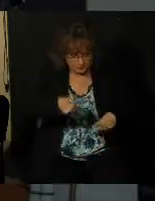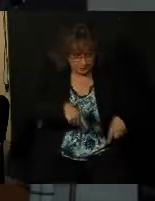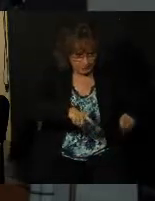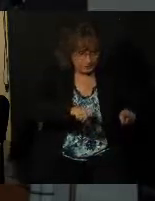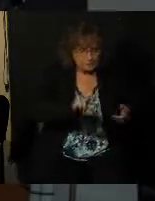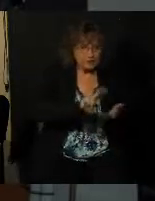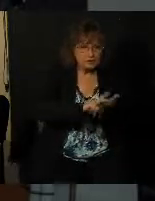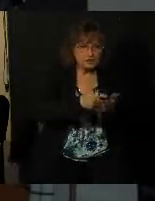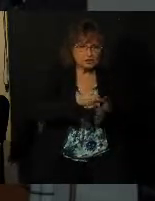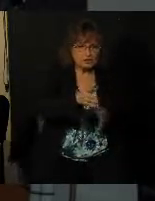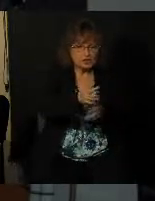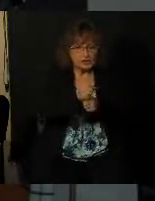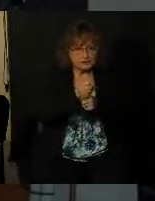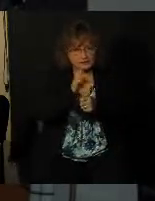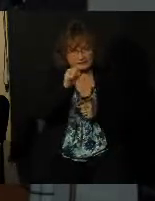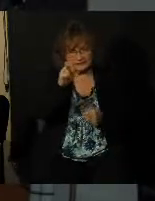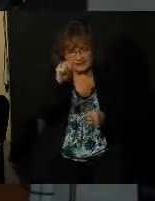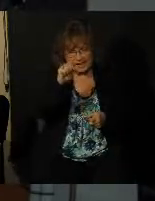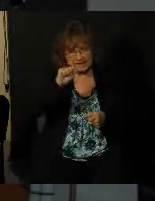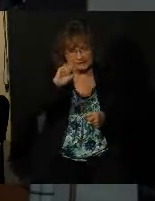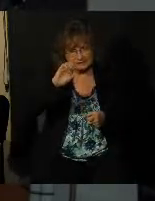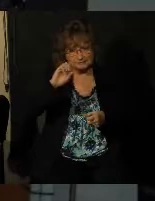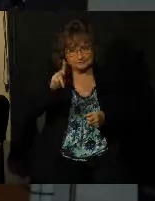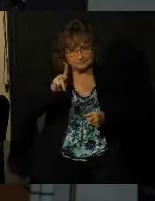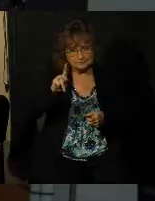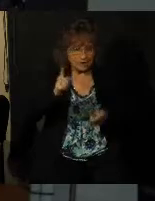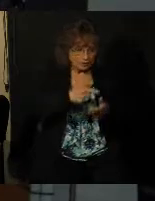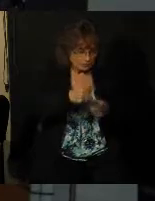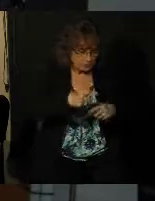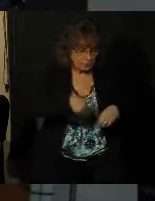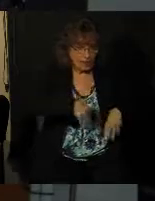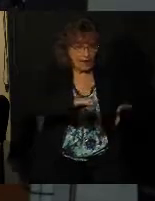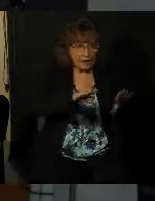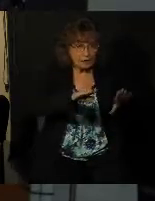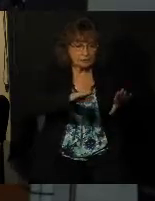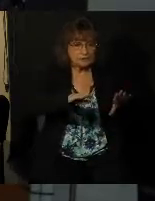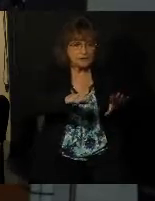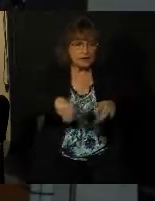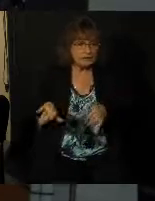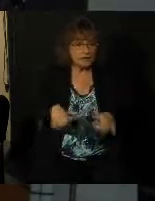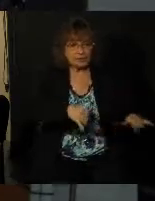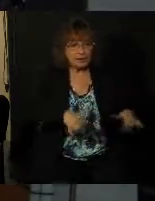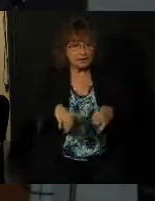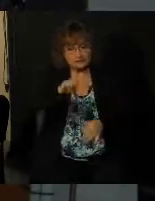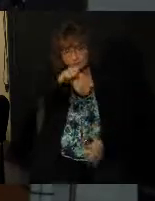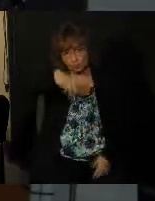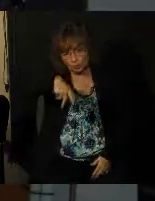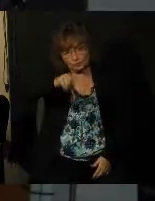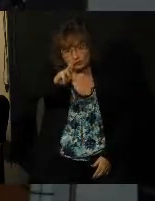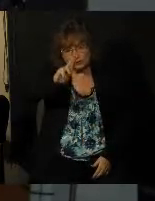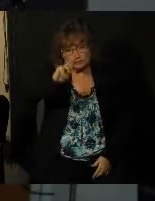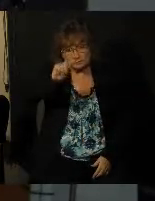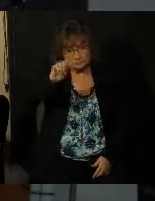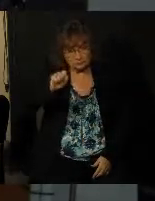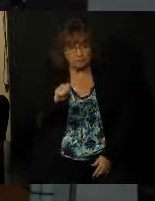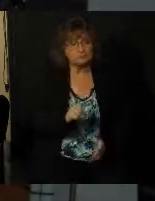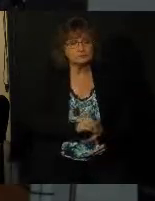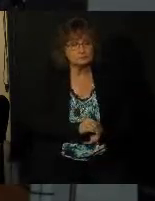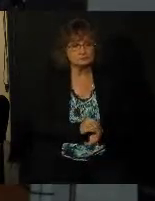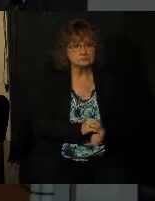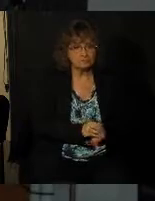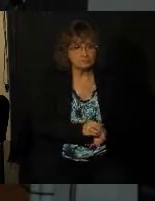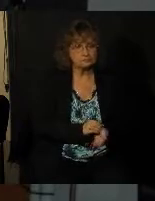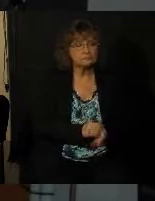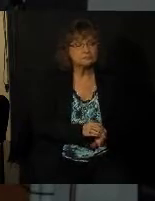play sports. We play other schools in sports. So depending on where they are with their scores, because they're scored every day on